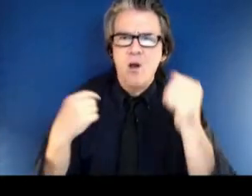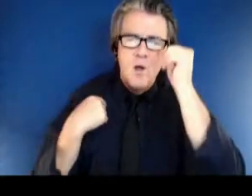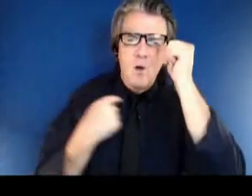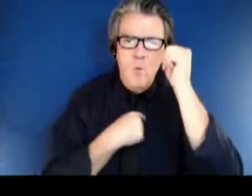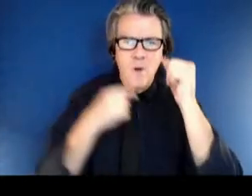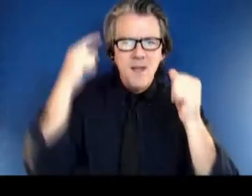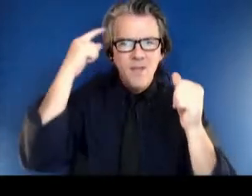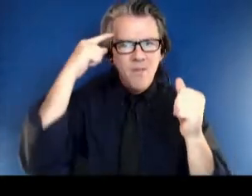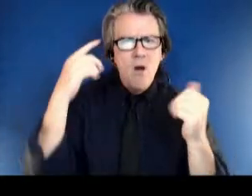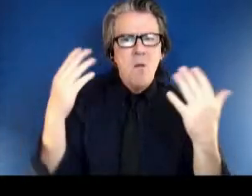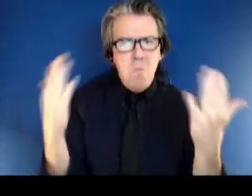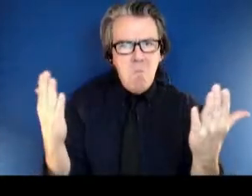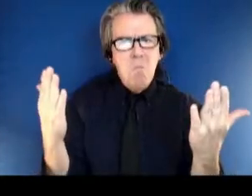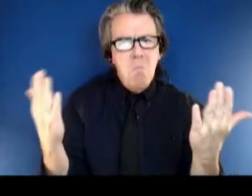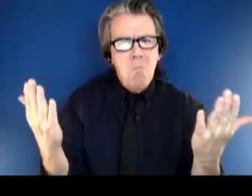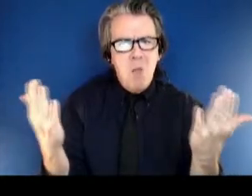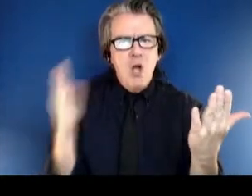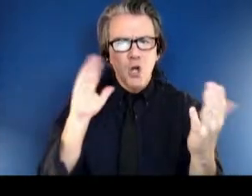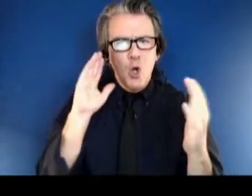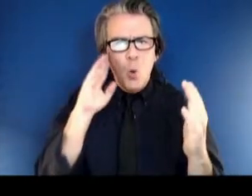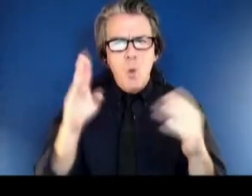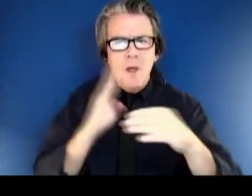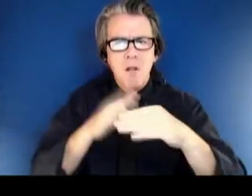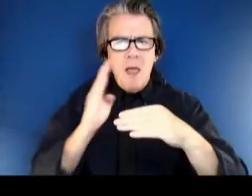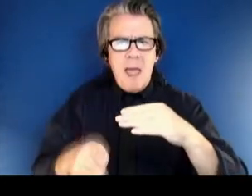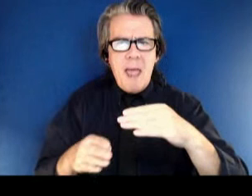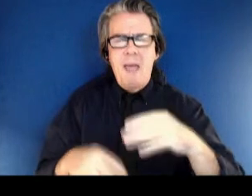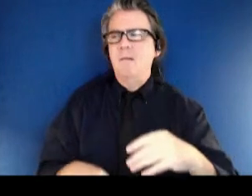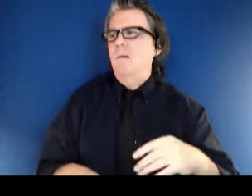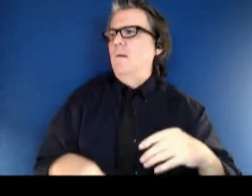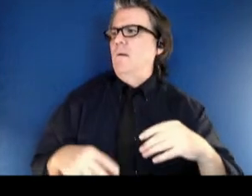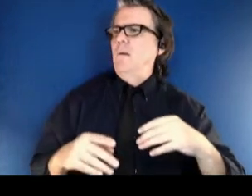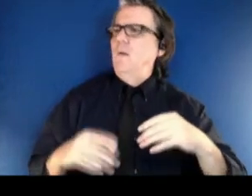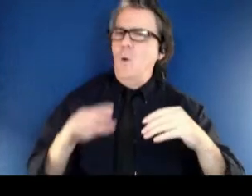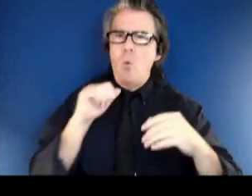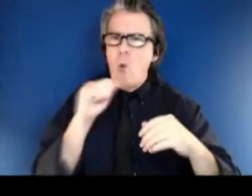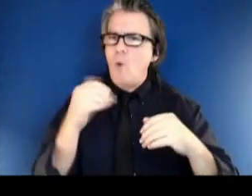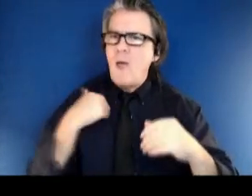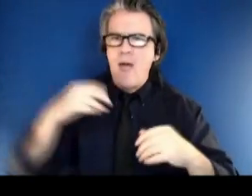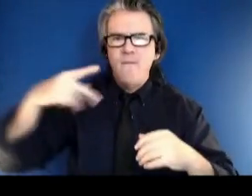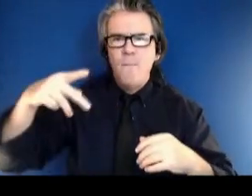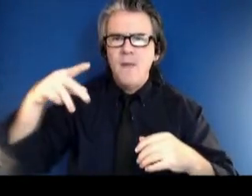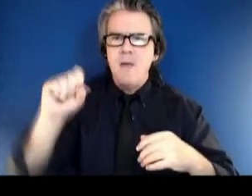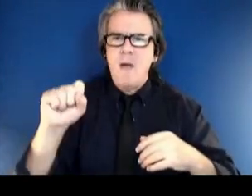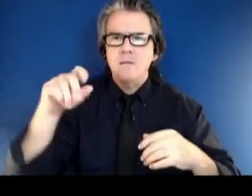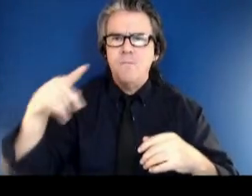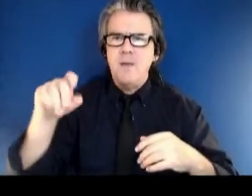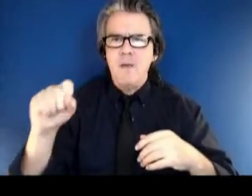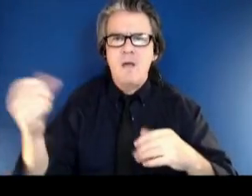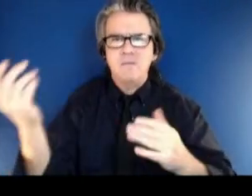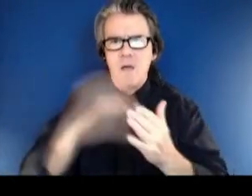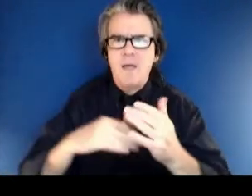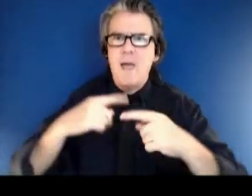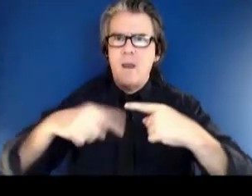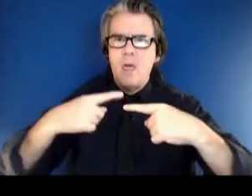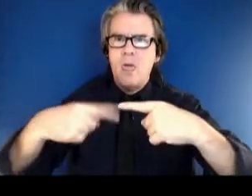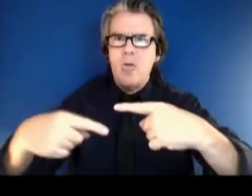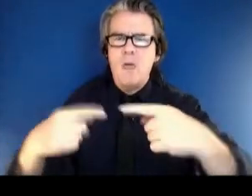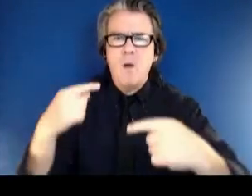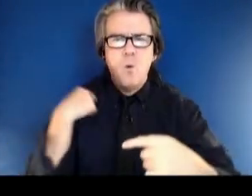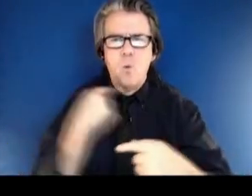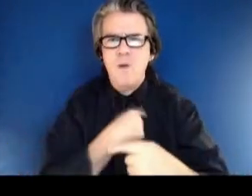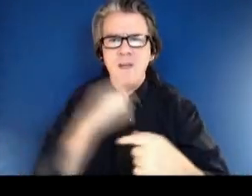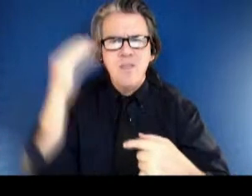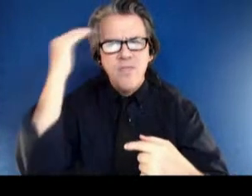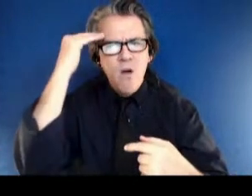be a remedy that wasn't going to go on forever as a business practice, that there would be that PG&E would make the changes to shoulder